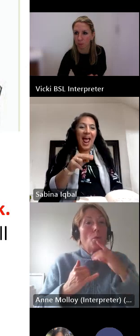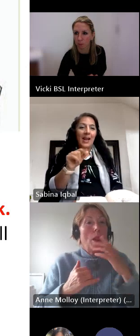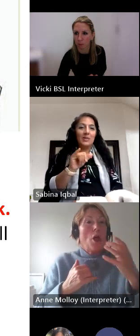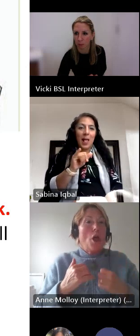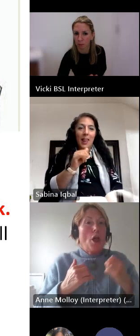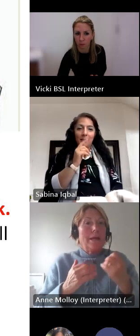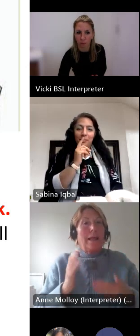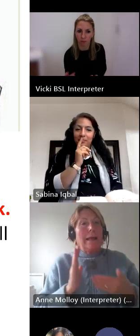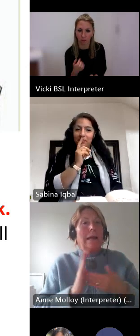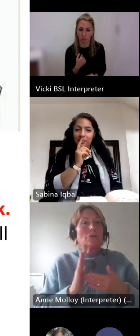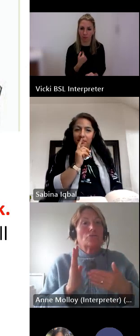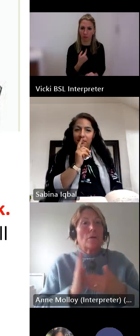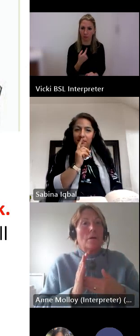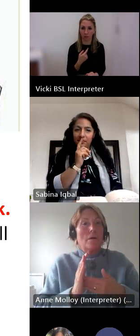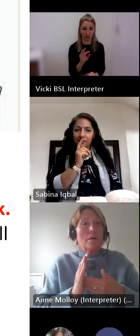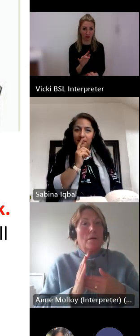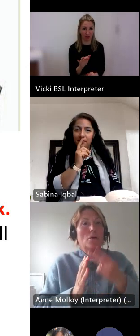an extra